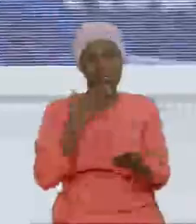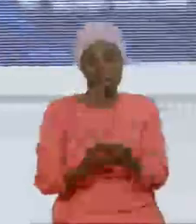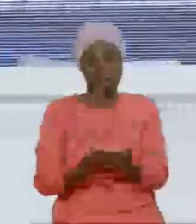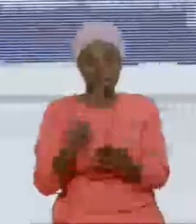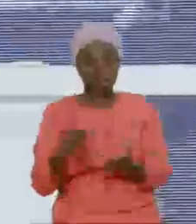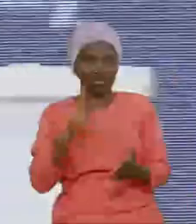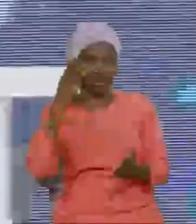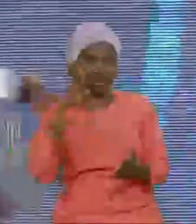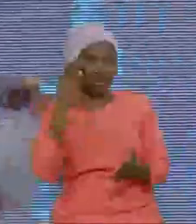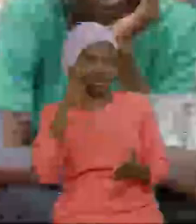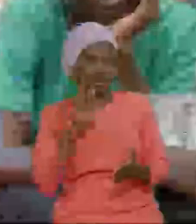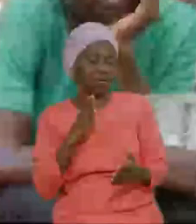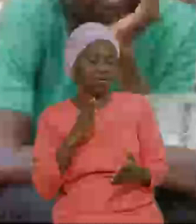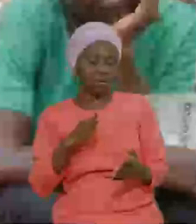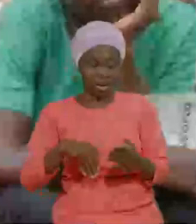good.